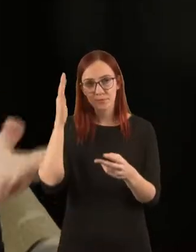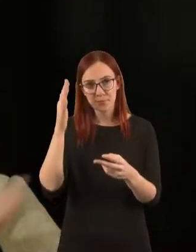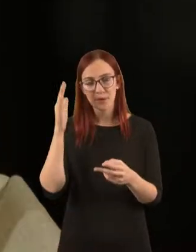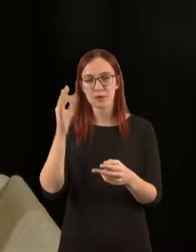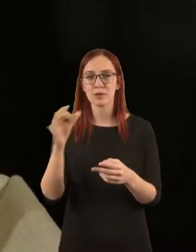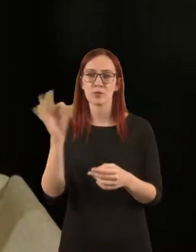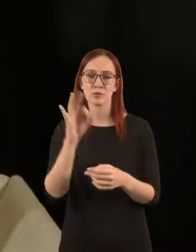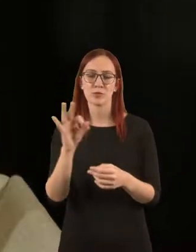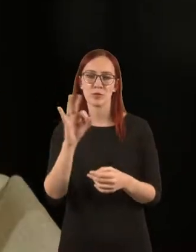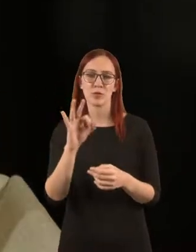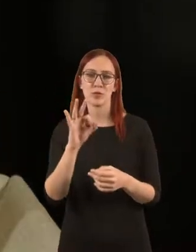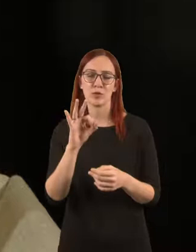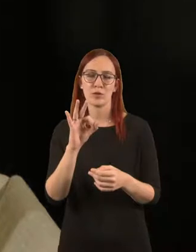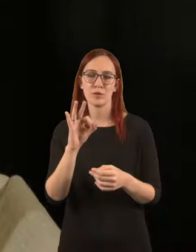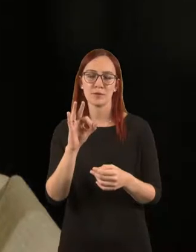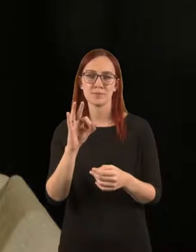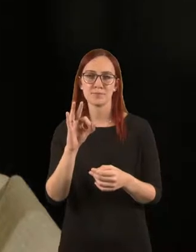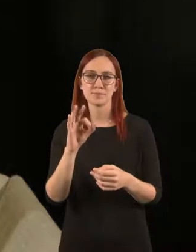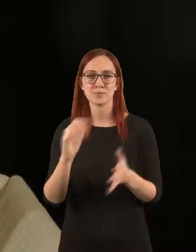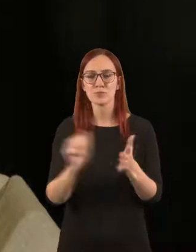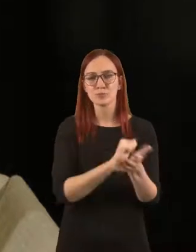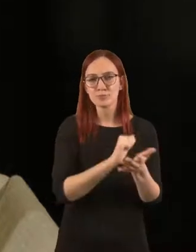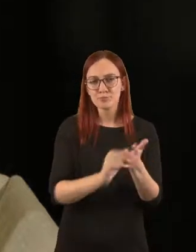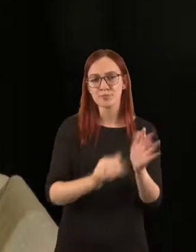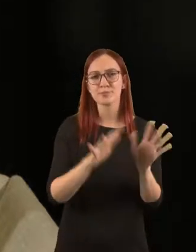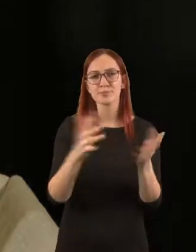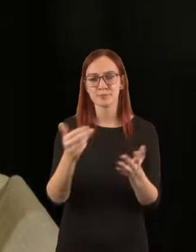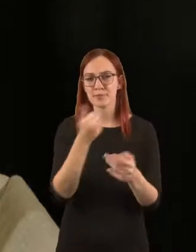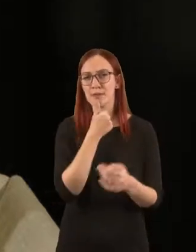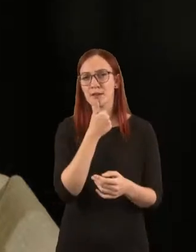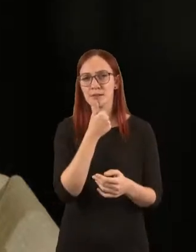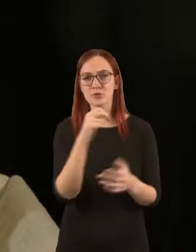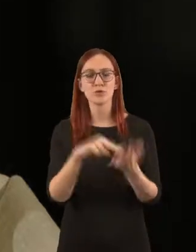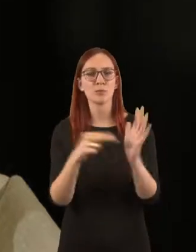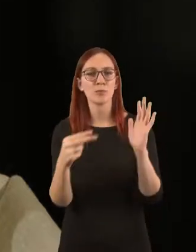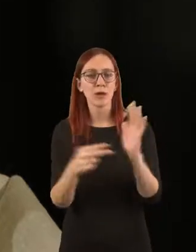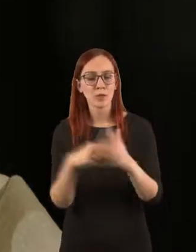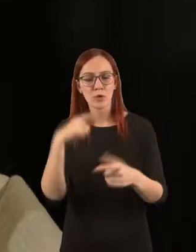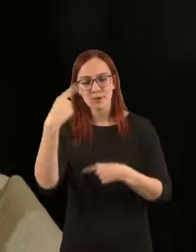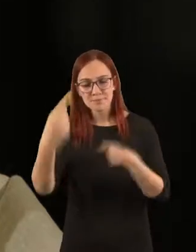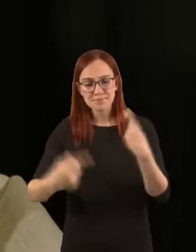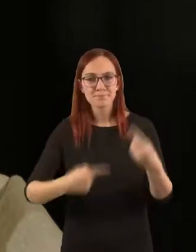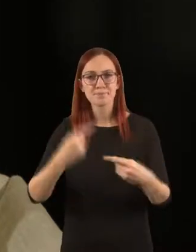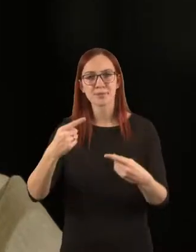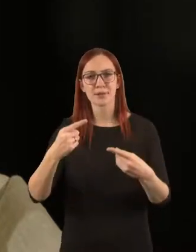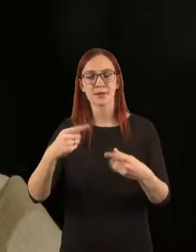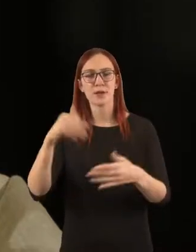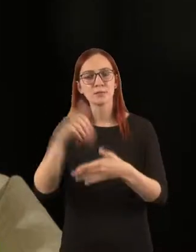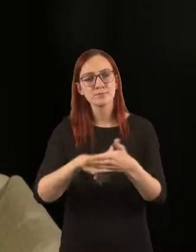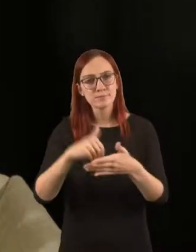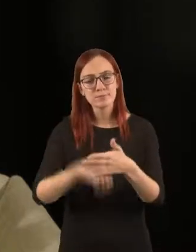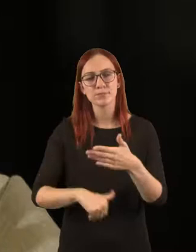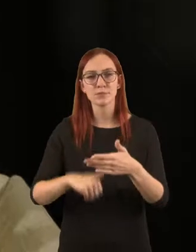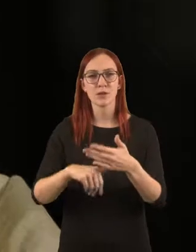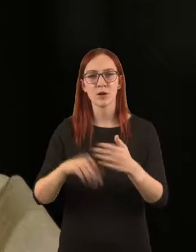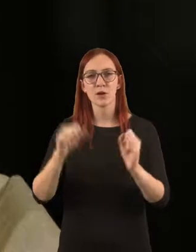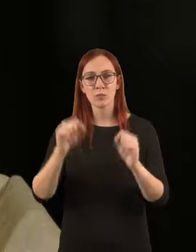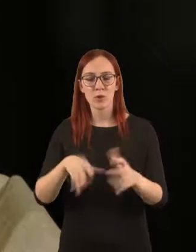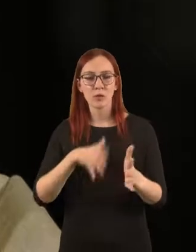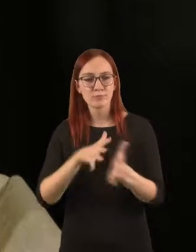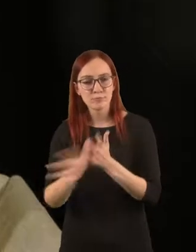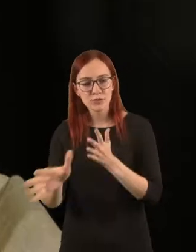when it comes to those taxes, we should distinguish between more fiscal ones,